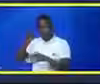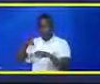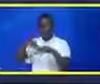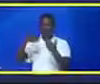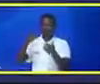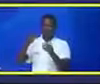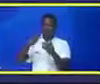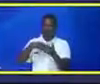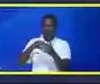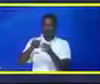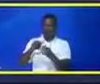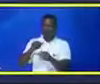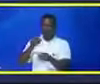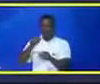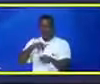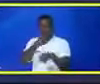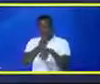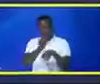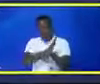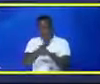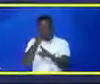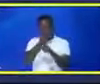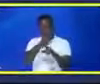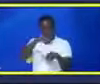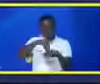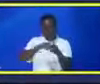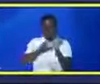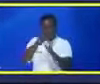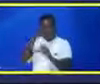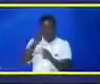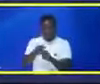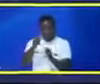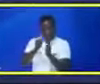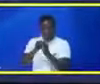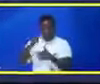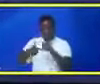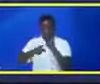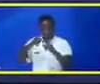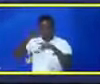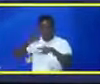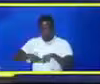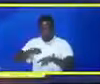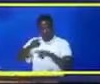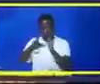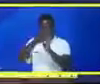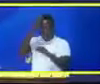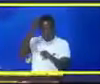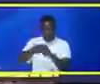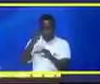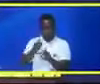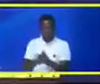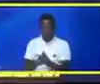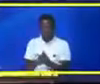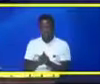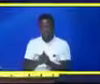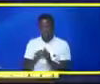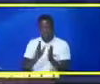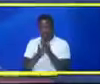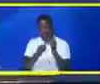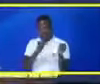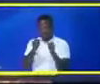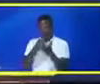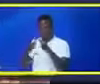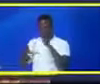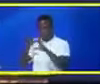whether it's entrepreneurial, in the name of Jesus, may that grace rest upon you now. By the power of the